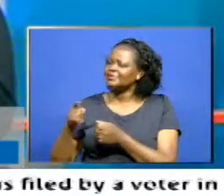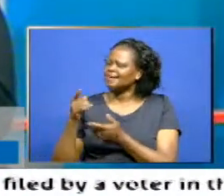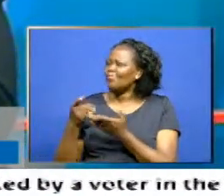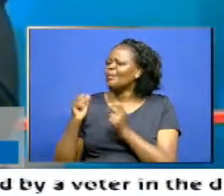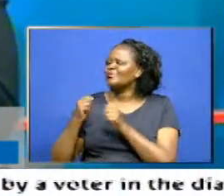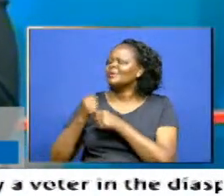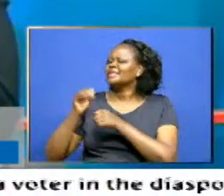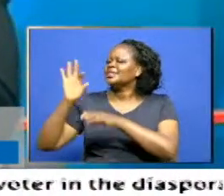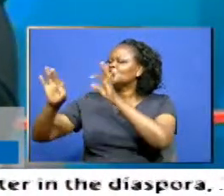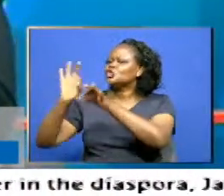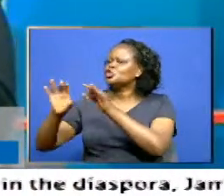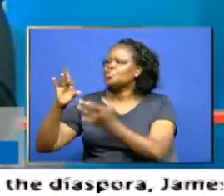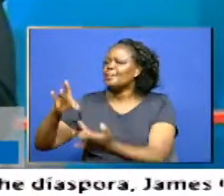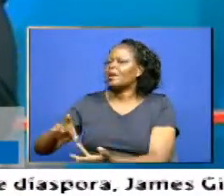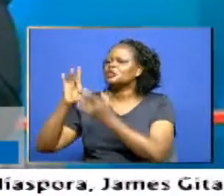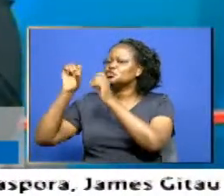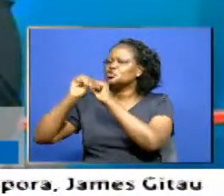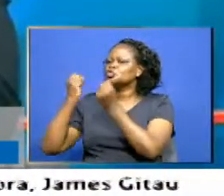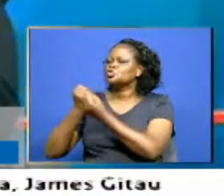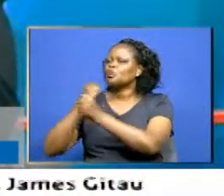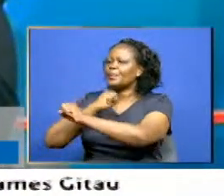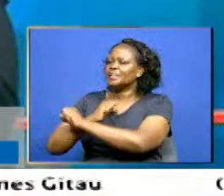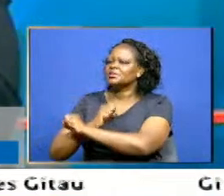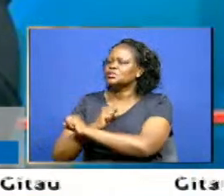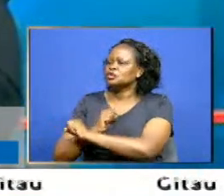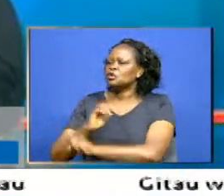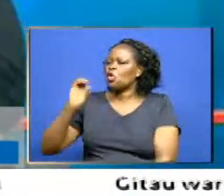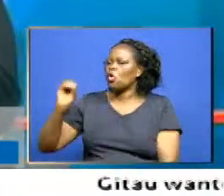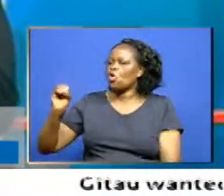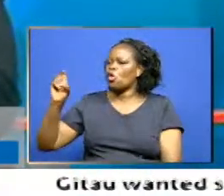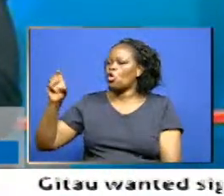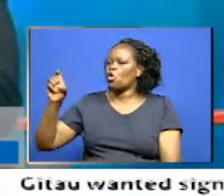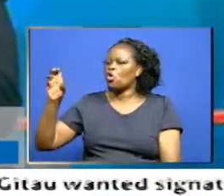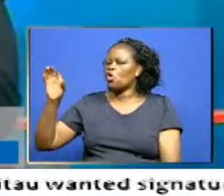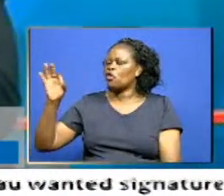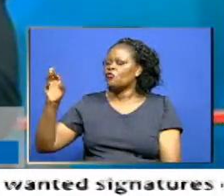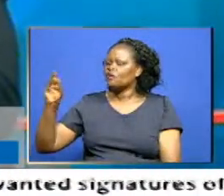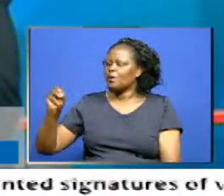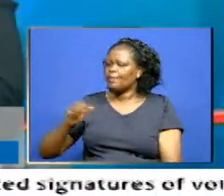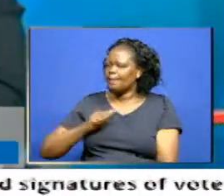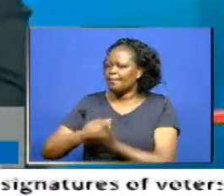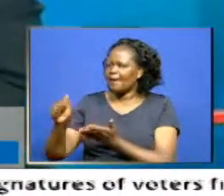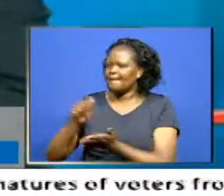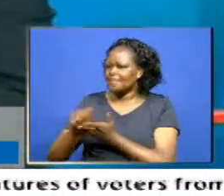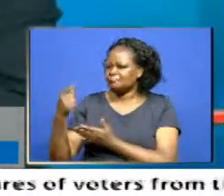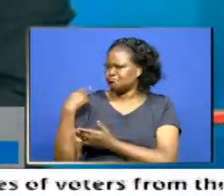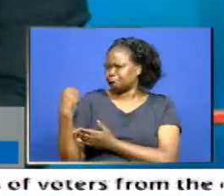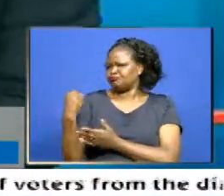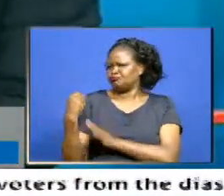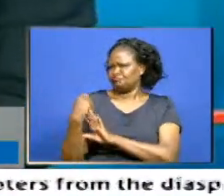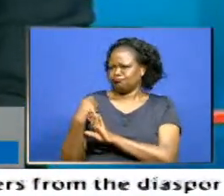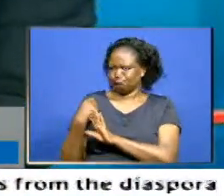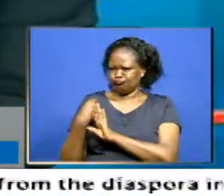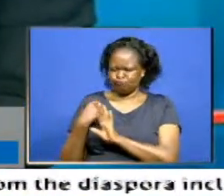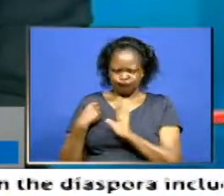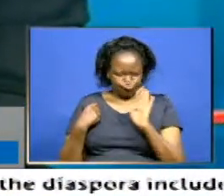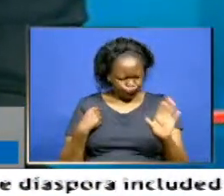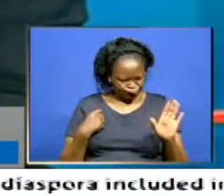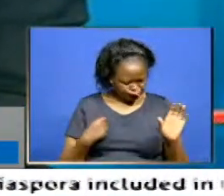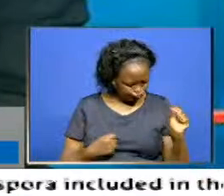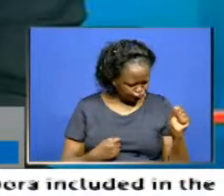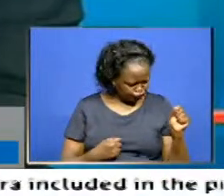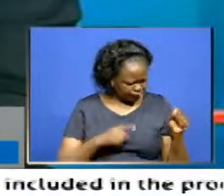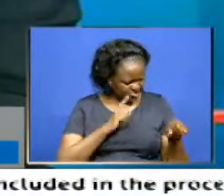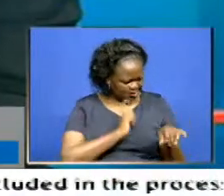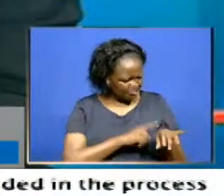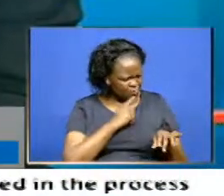actually prioritize social protection? So Oxfam published recently the commitment. So when you say that we don't have the political